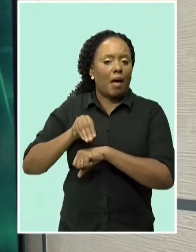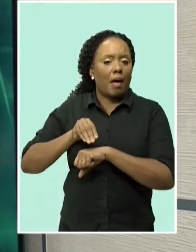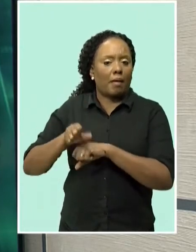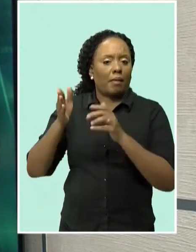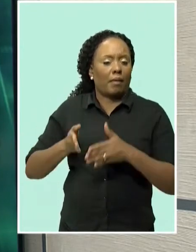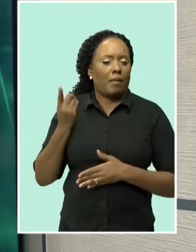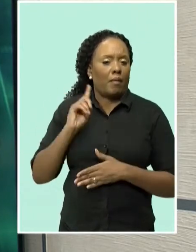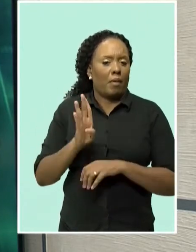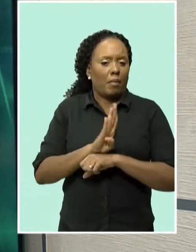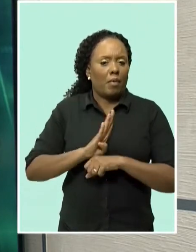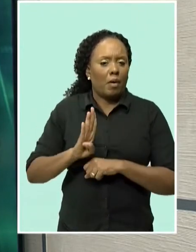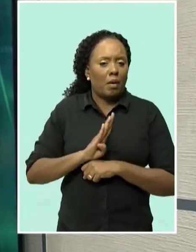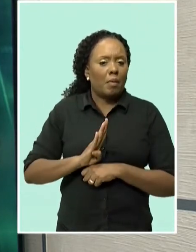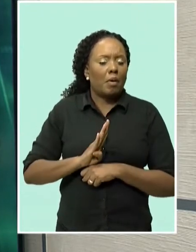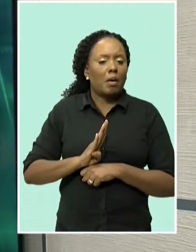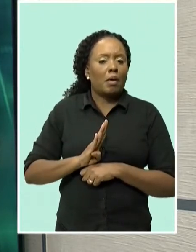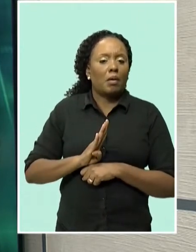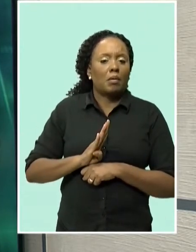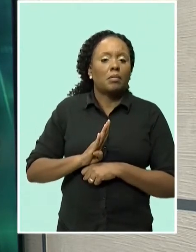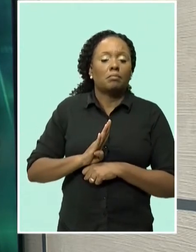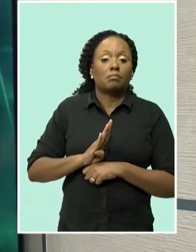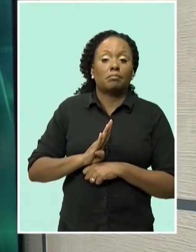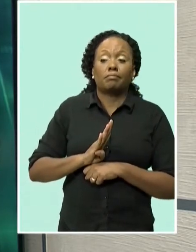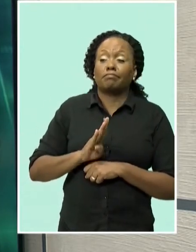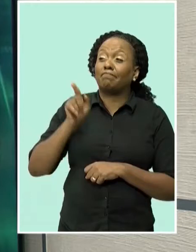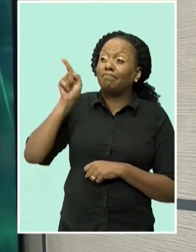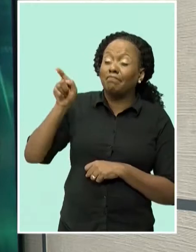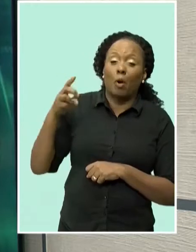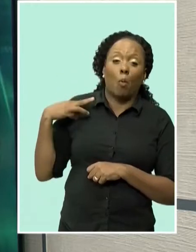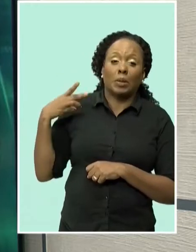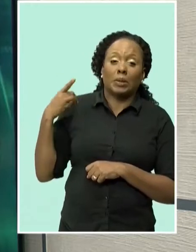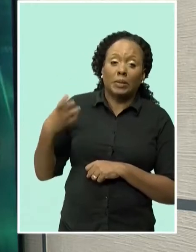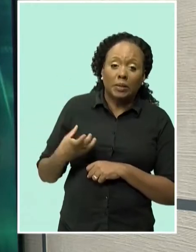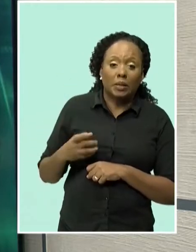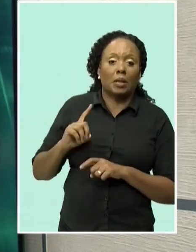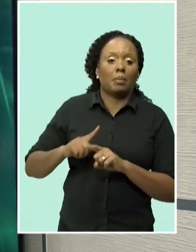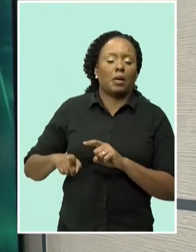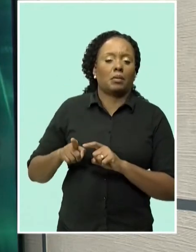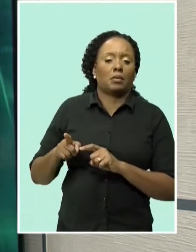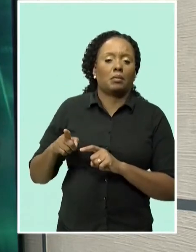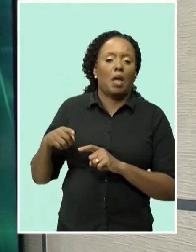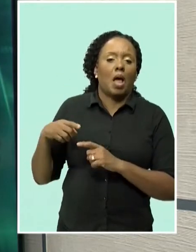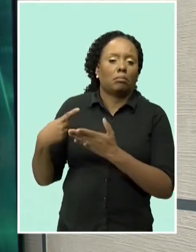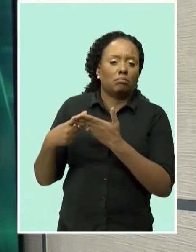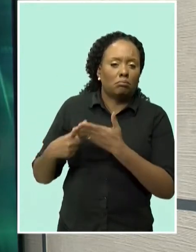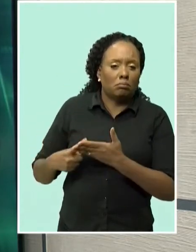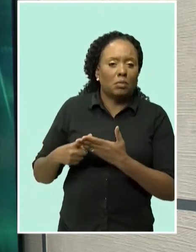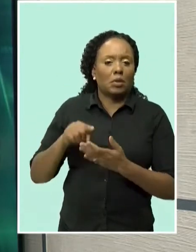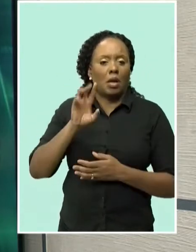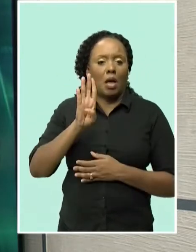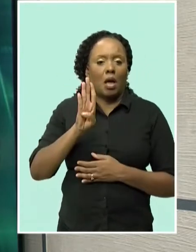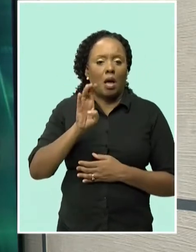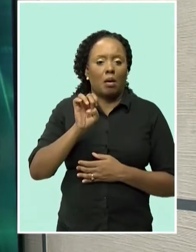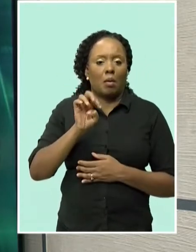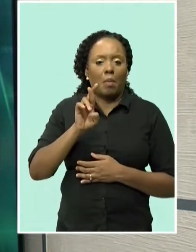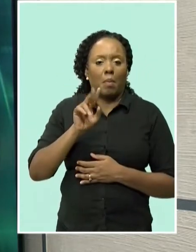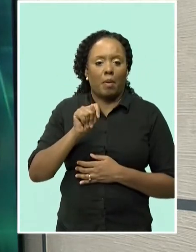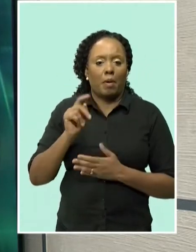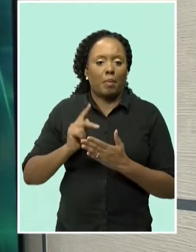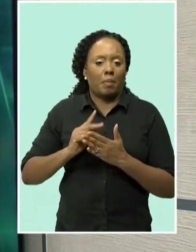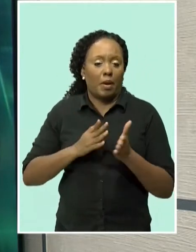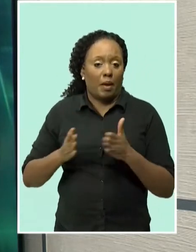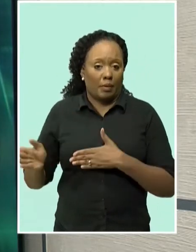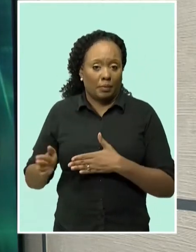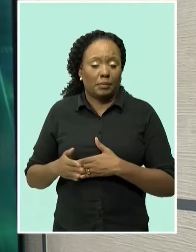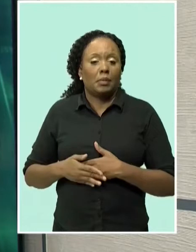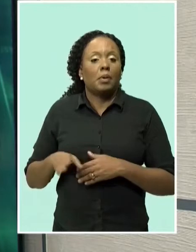been speaking from Washington, D.C. about the resilience built into the 2022 BERT plan. His comments come as it was announced Barbados is among 3